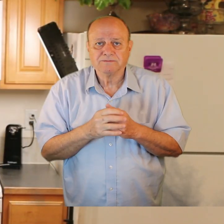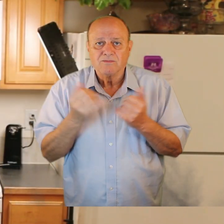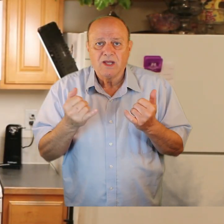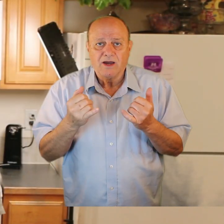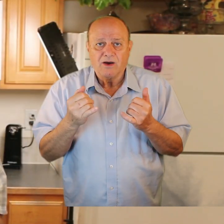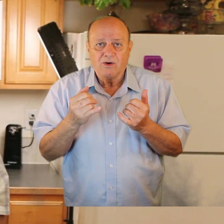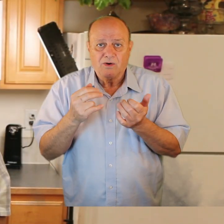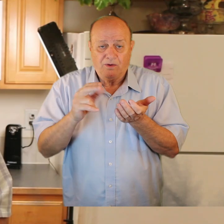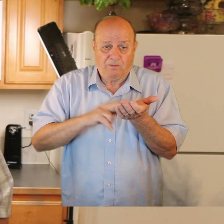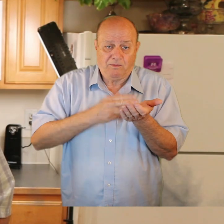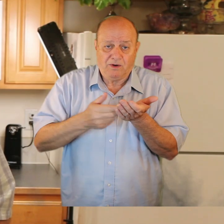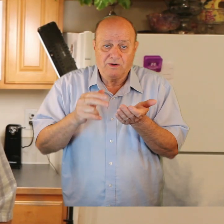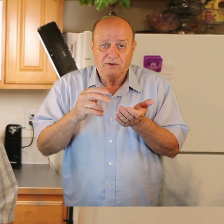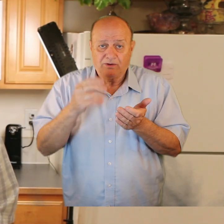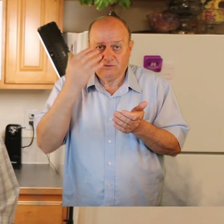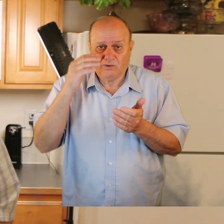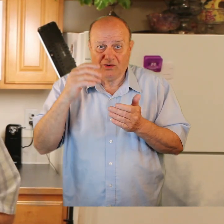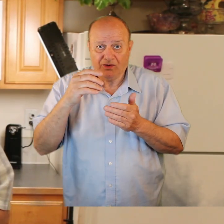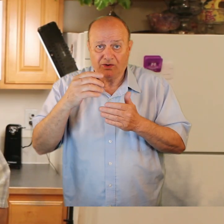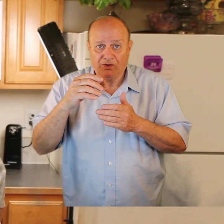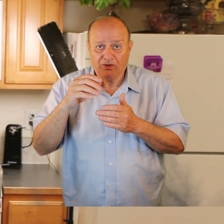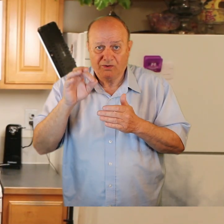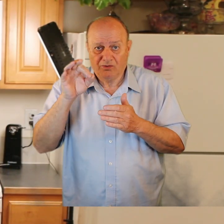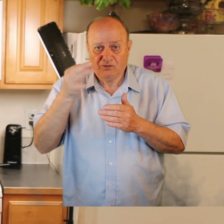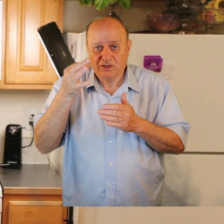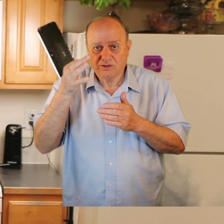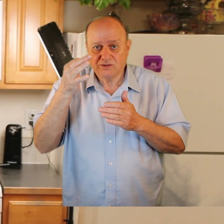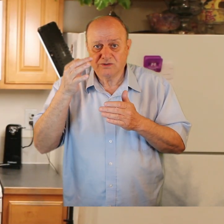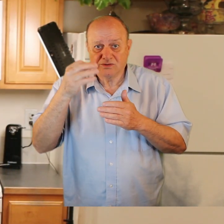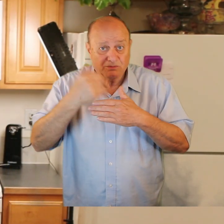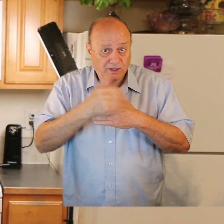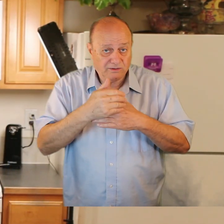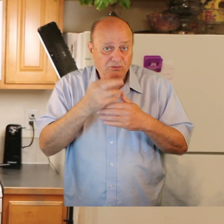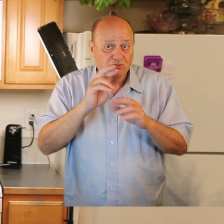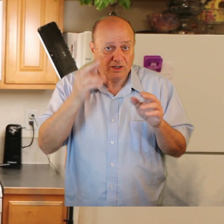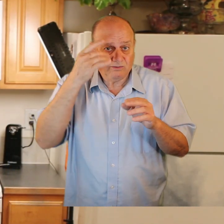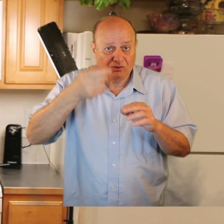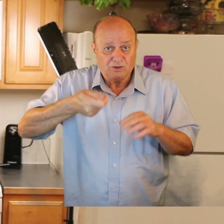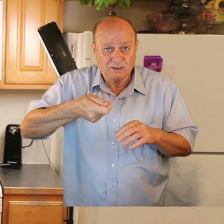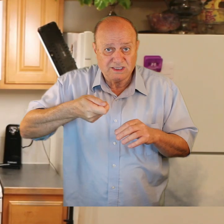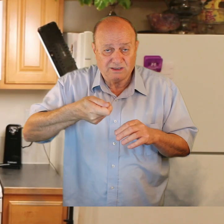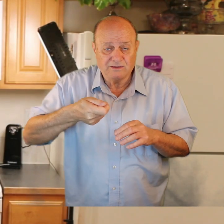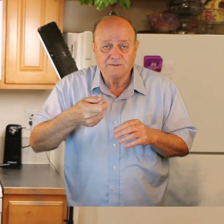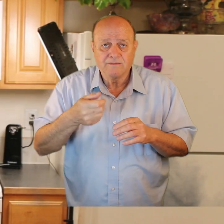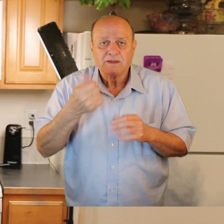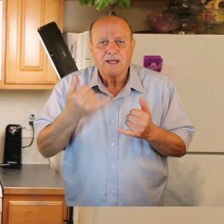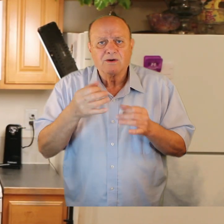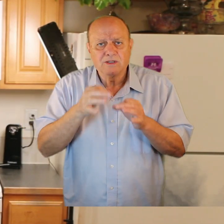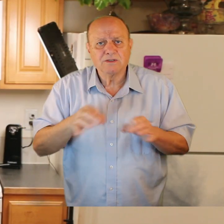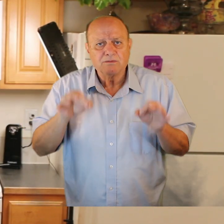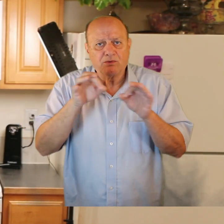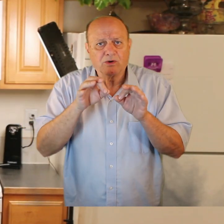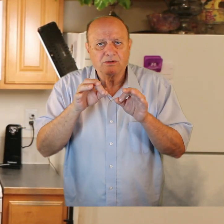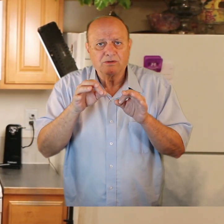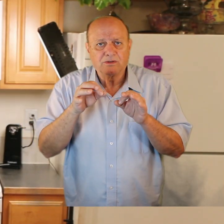bread. Get it ready for the cast iron skillet. Now, it's important, especially on a skillet, but